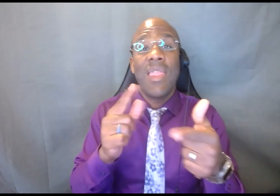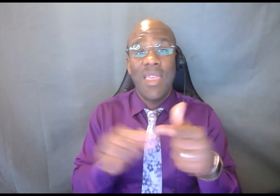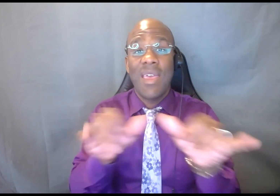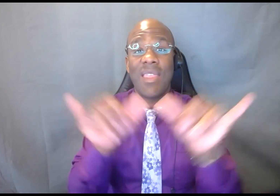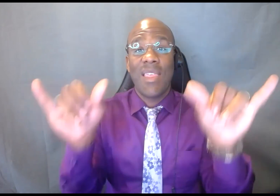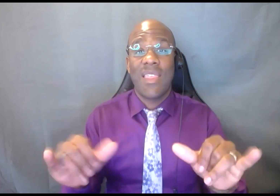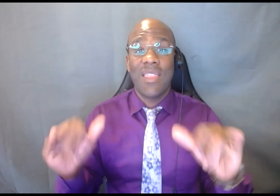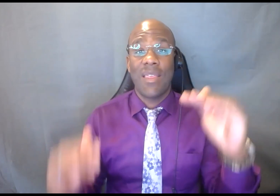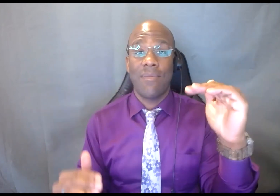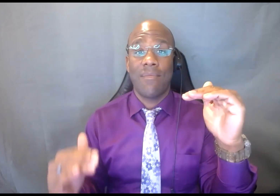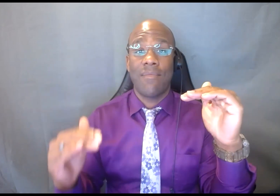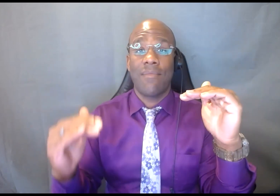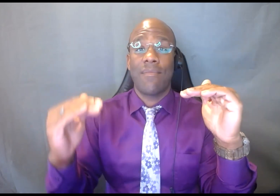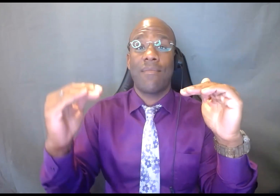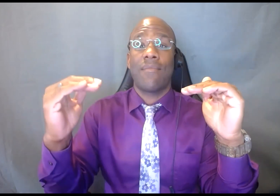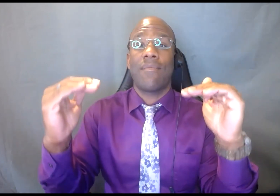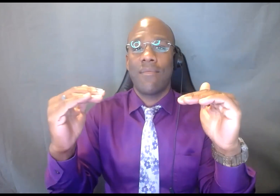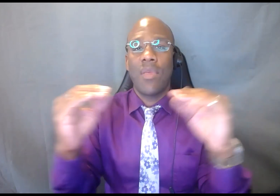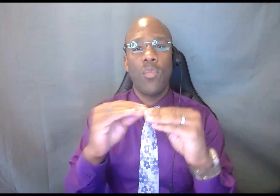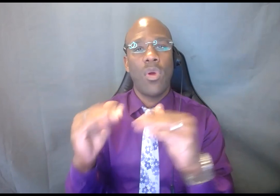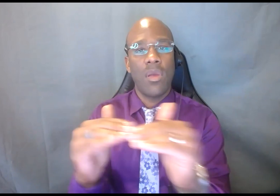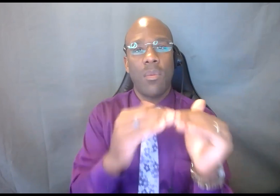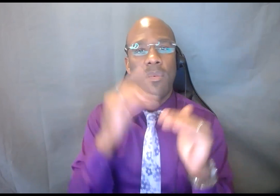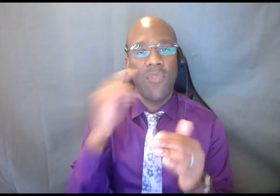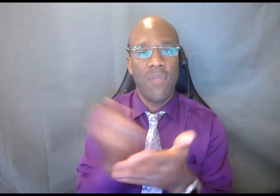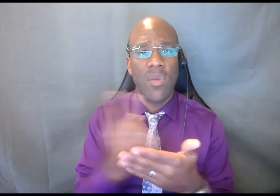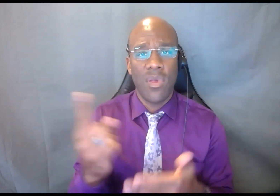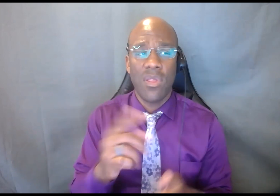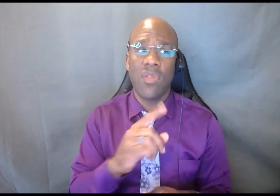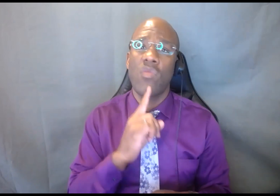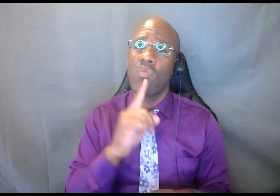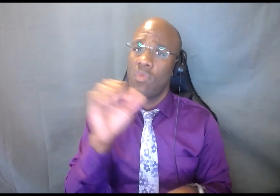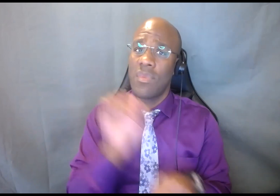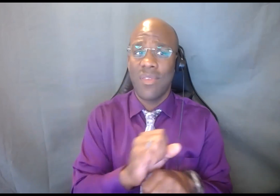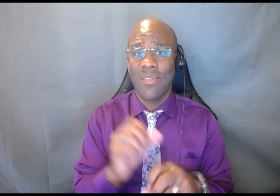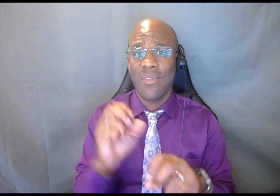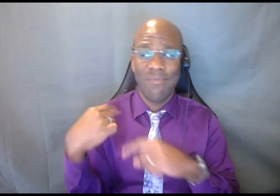for everyone. So it is an issue, and it's something that we need to address.